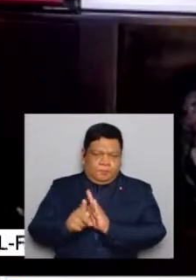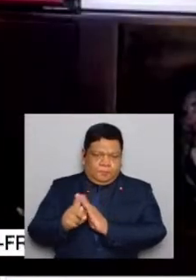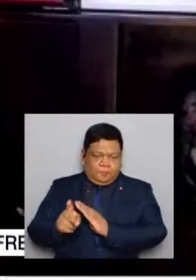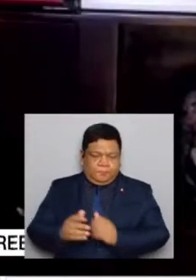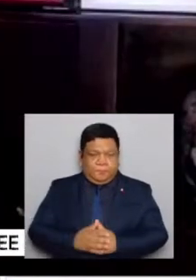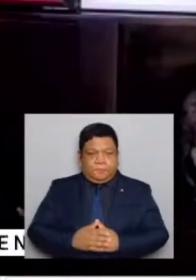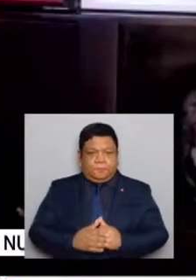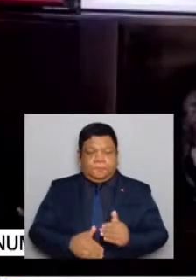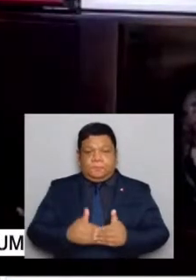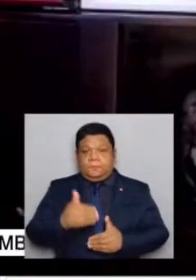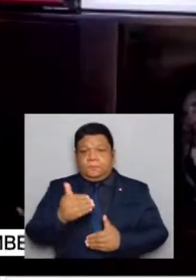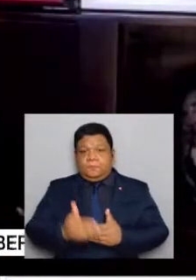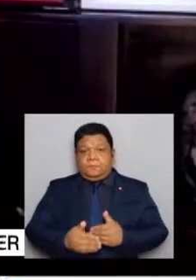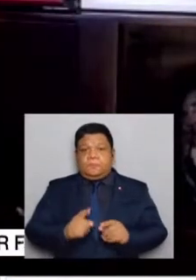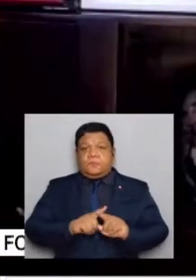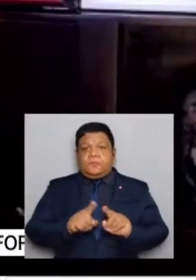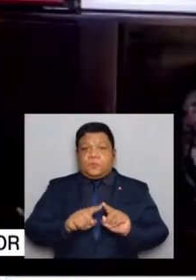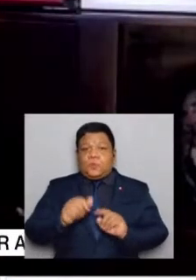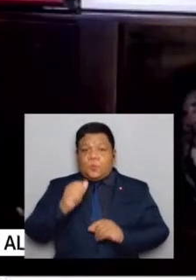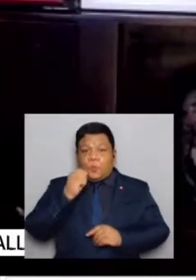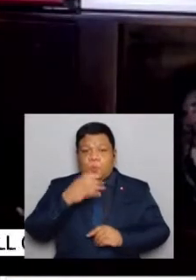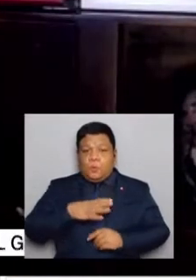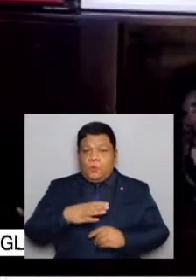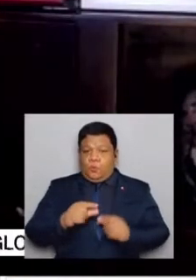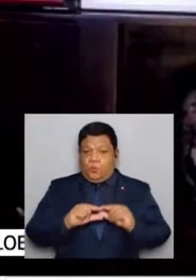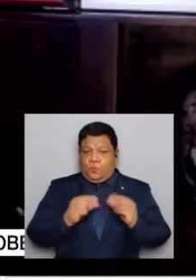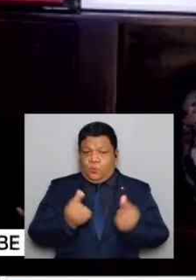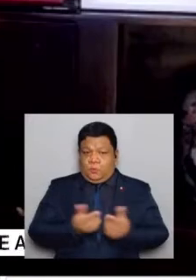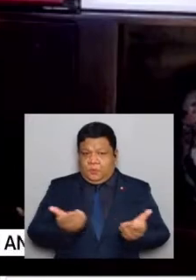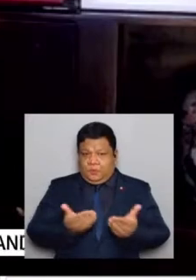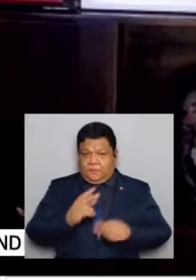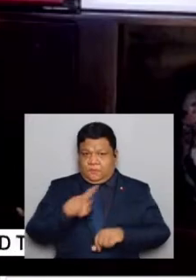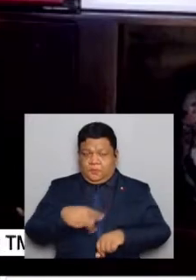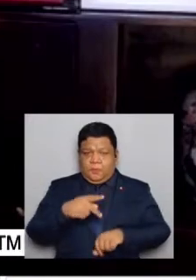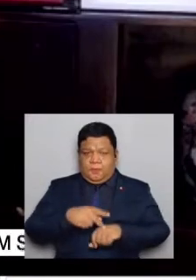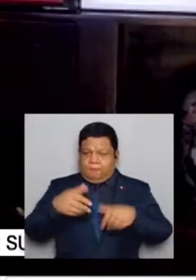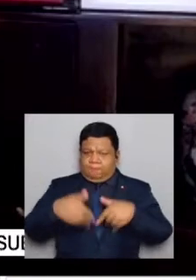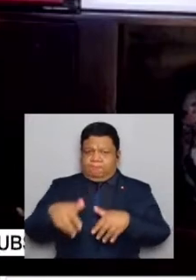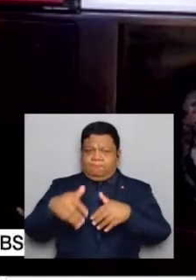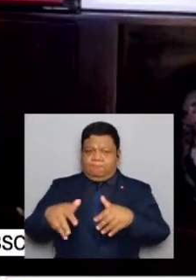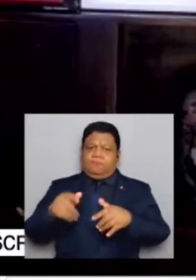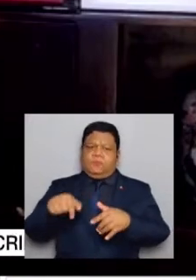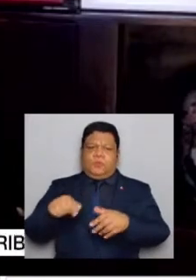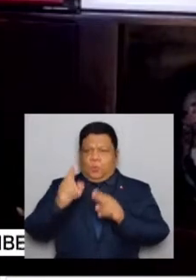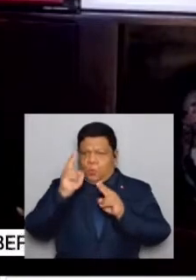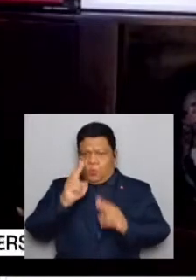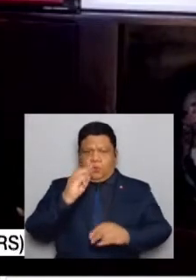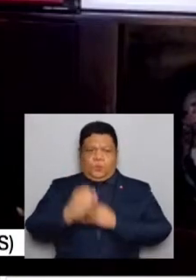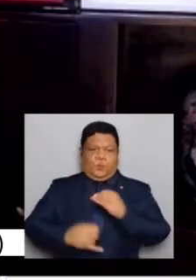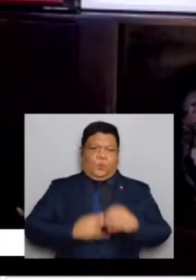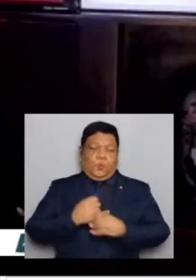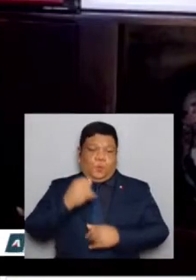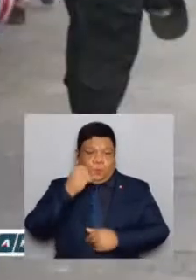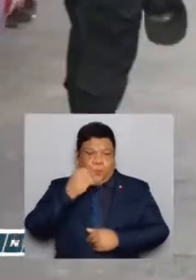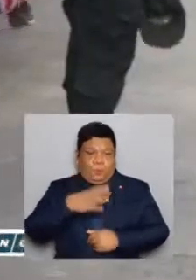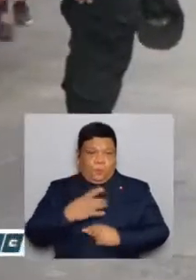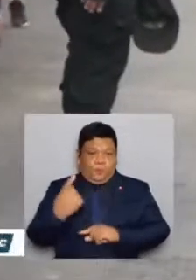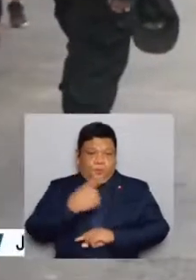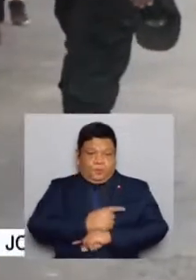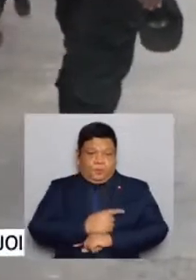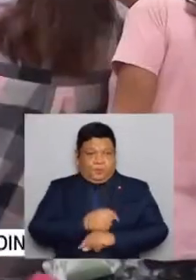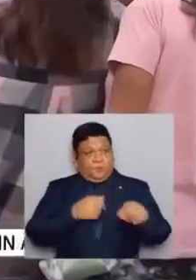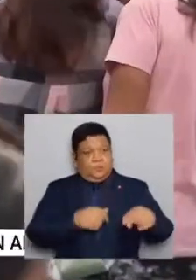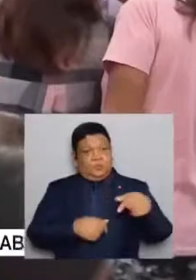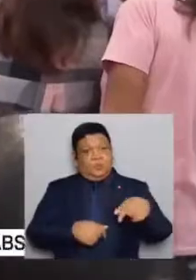Various women's groups in the Philippines taking to the streets to mark International Women's Day. In Quezon City, the local arm of